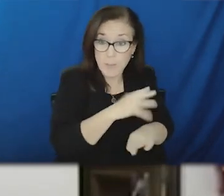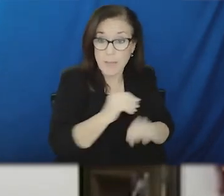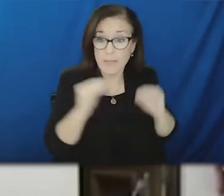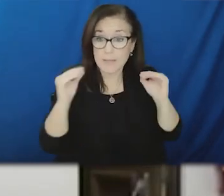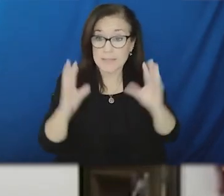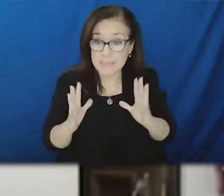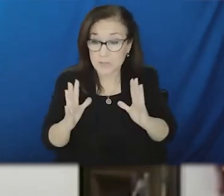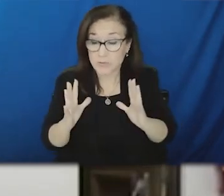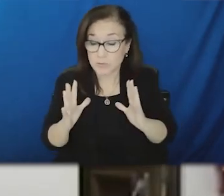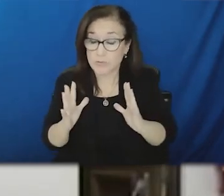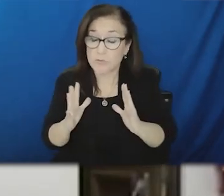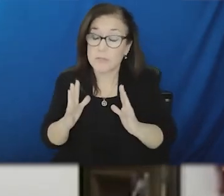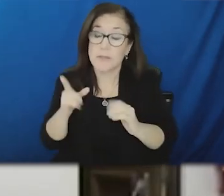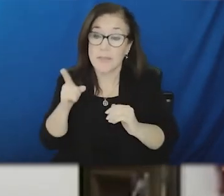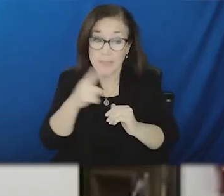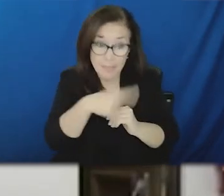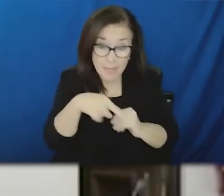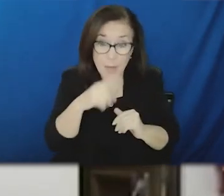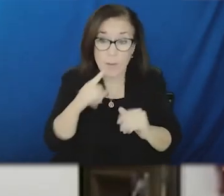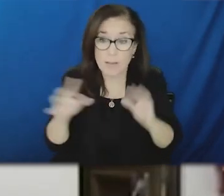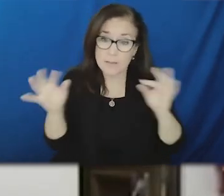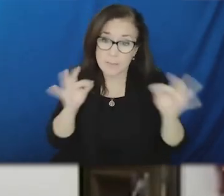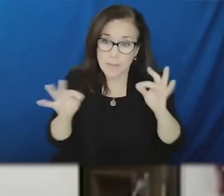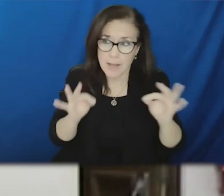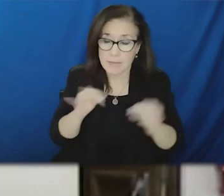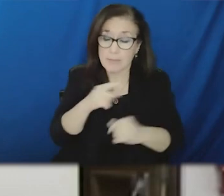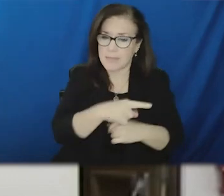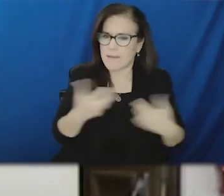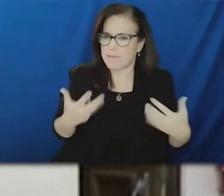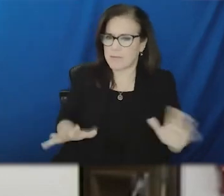have carefully reviewed the materials.